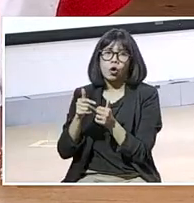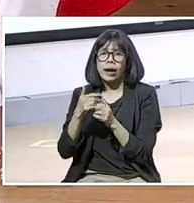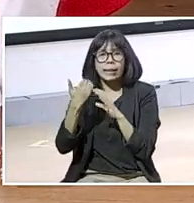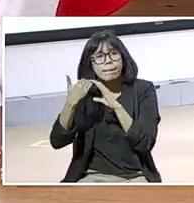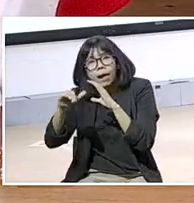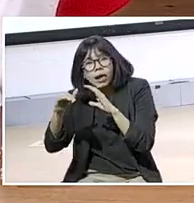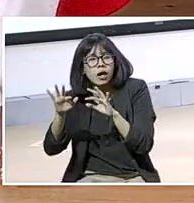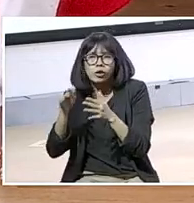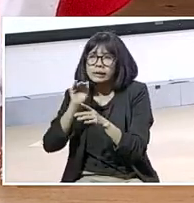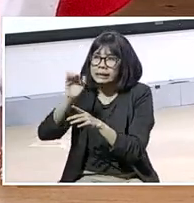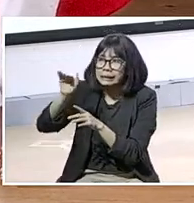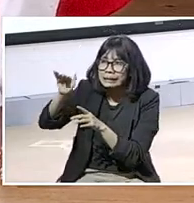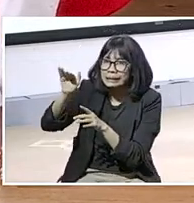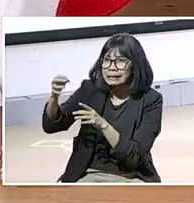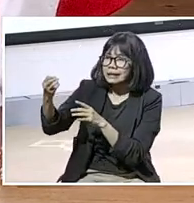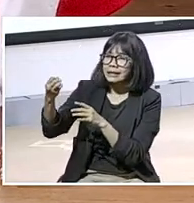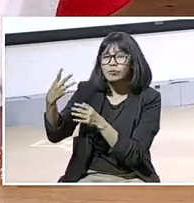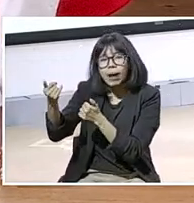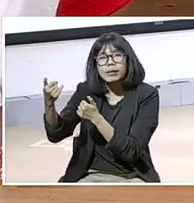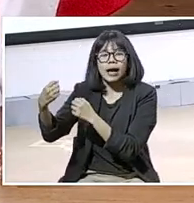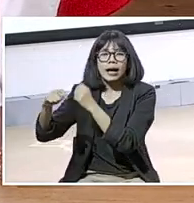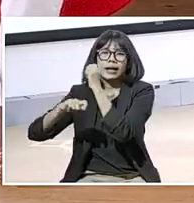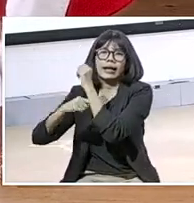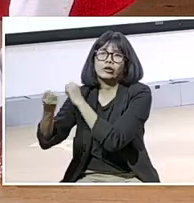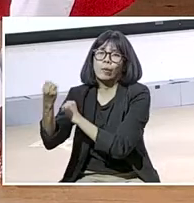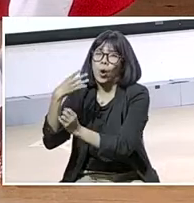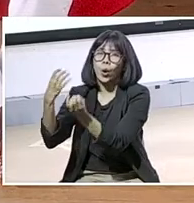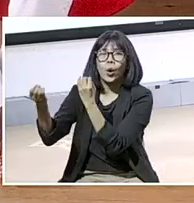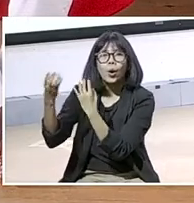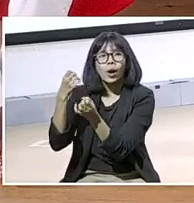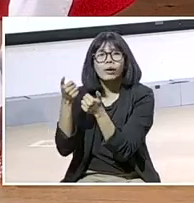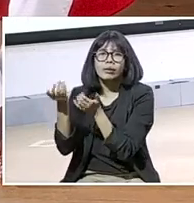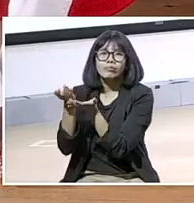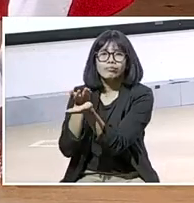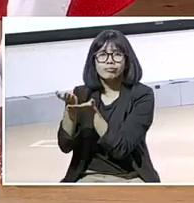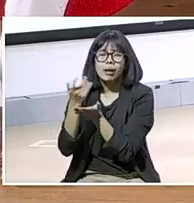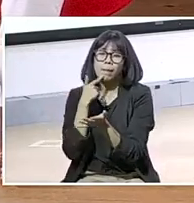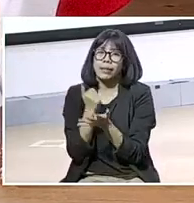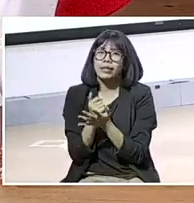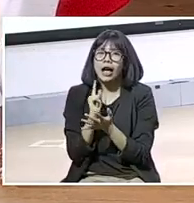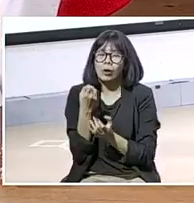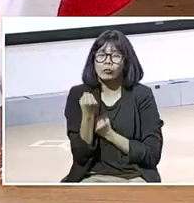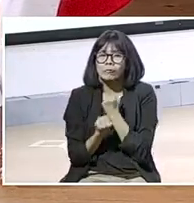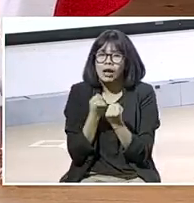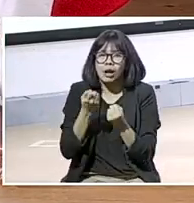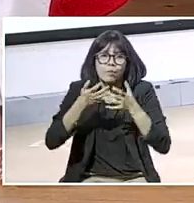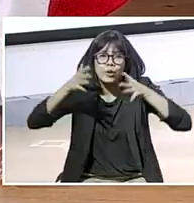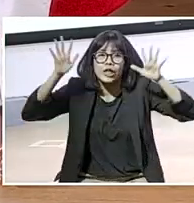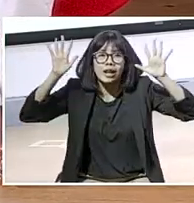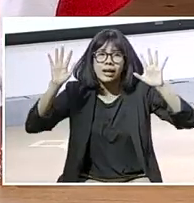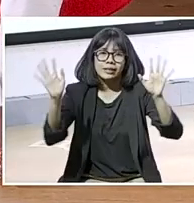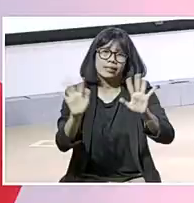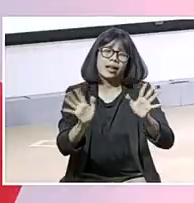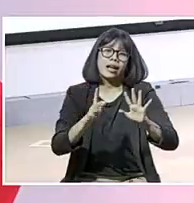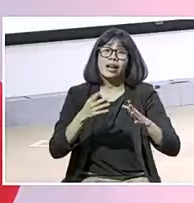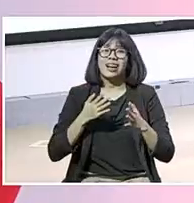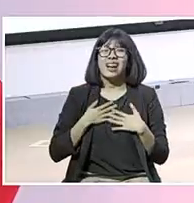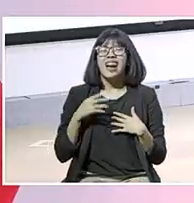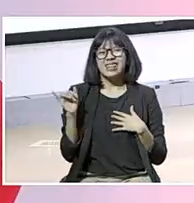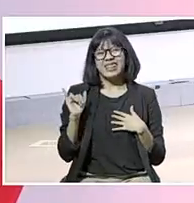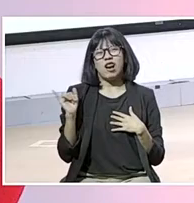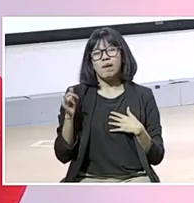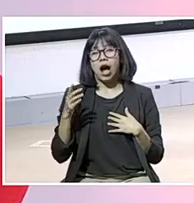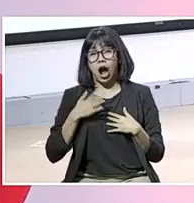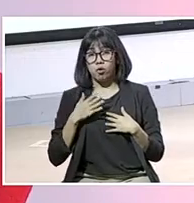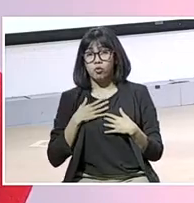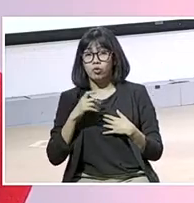lot of DMs, so she has to fight through all those DMs. So you got to be persistent with that. No, you know what's funny? My parents are my mentors as